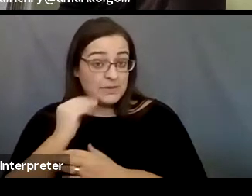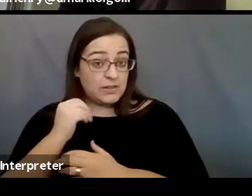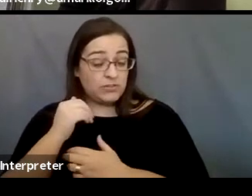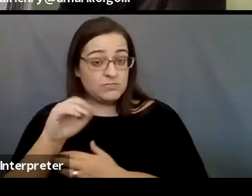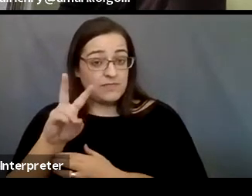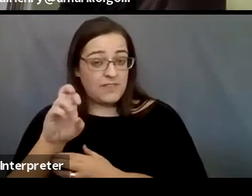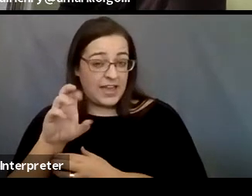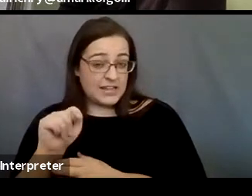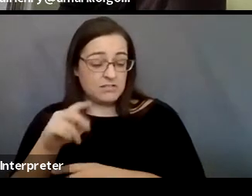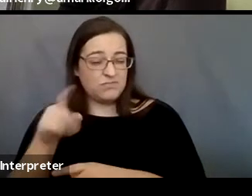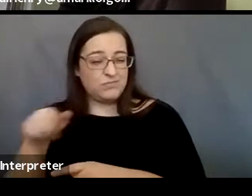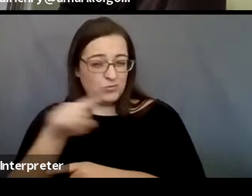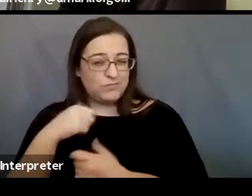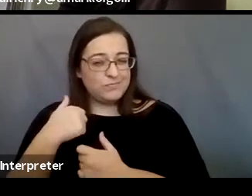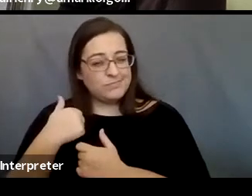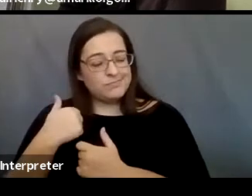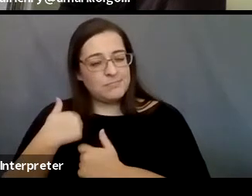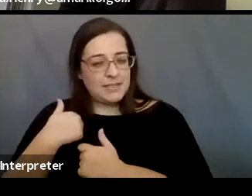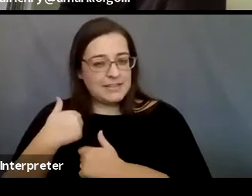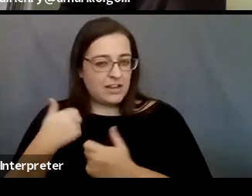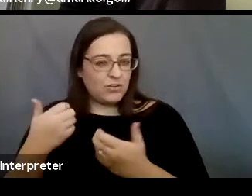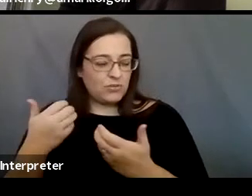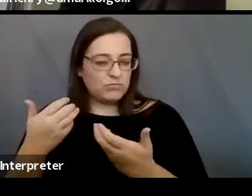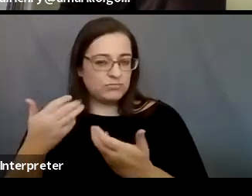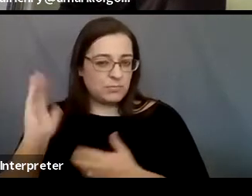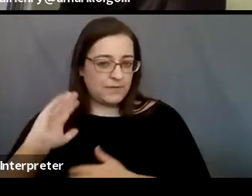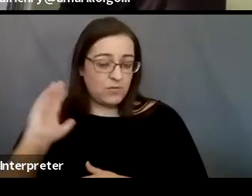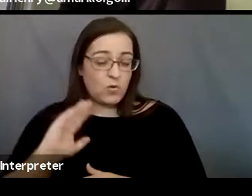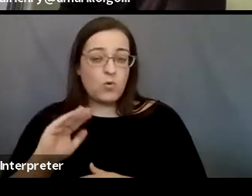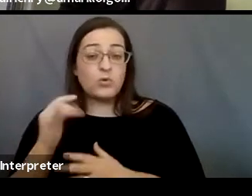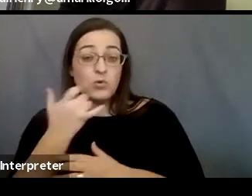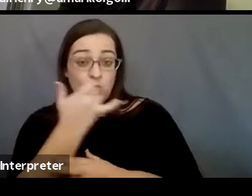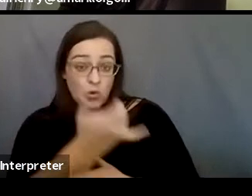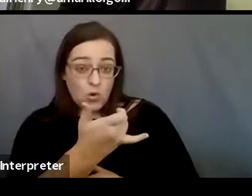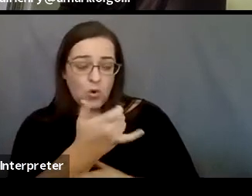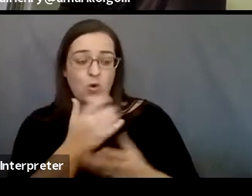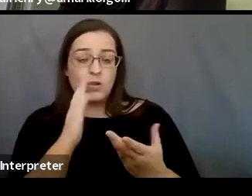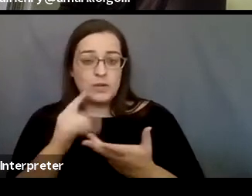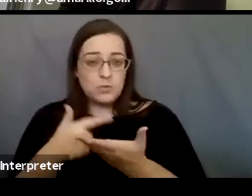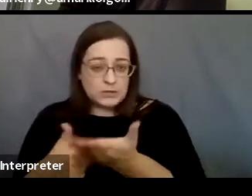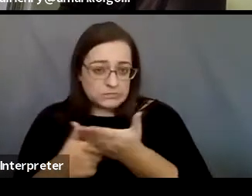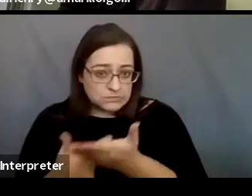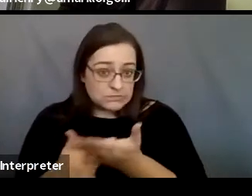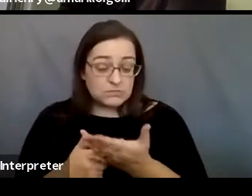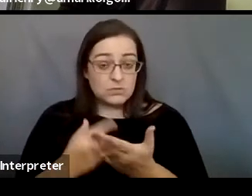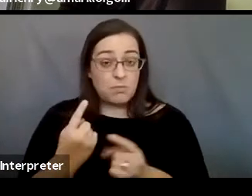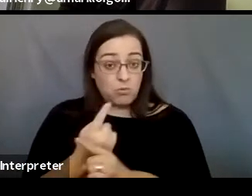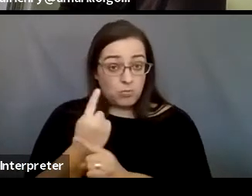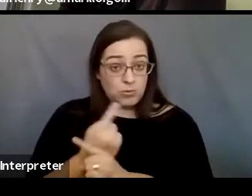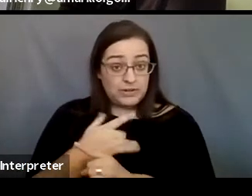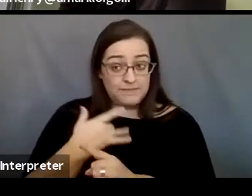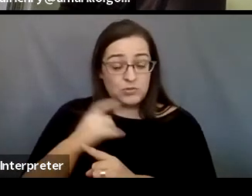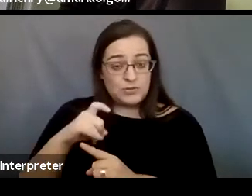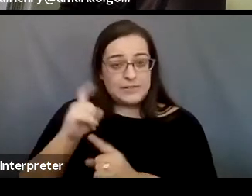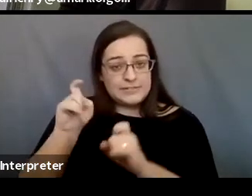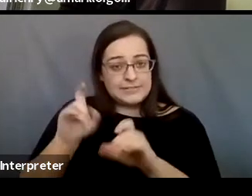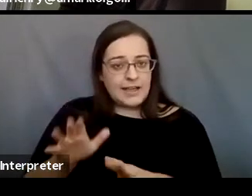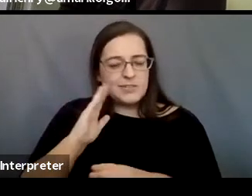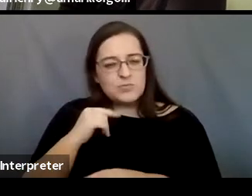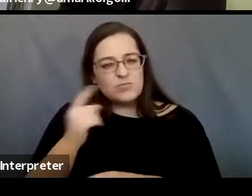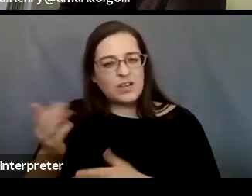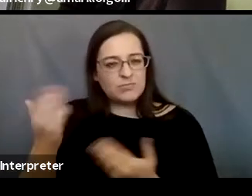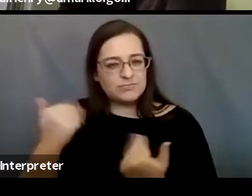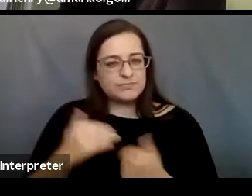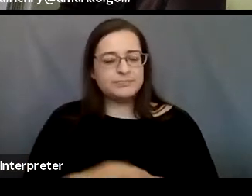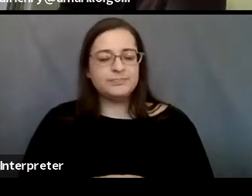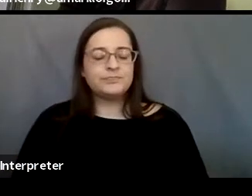call our call center, talk to the team, and we'll find out what we need to do to get you tested if it's appropriate. Couple more